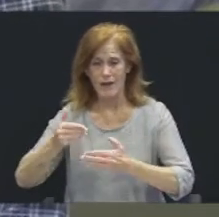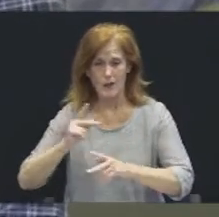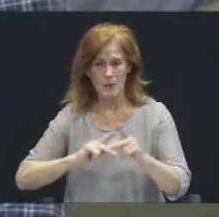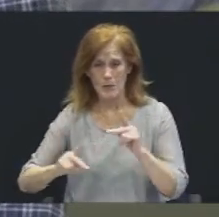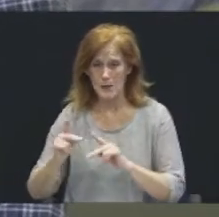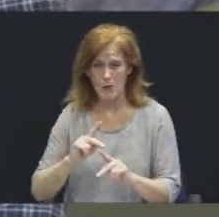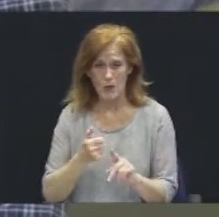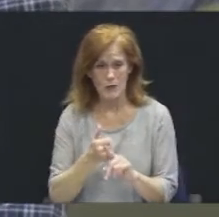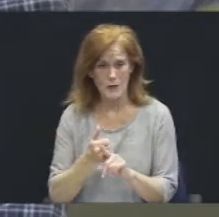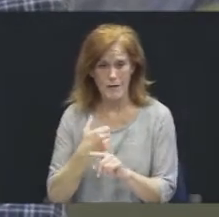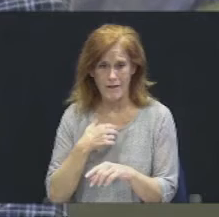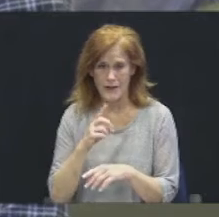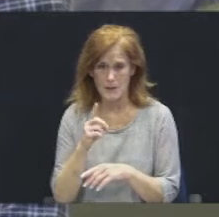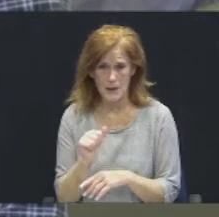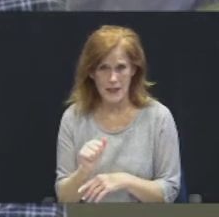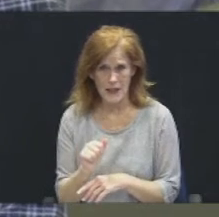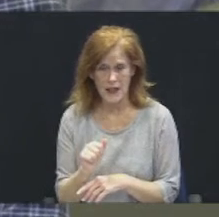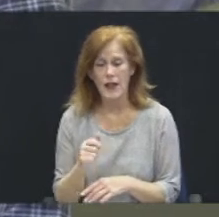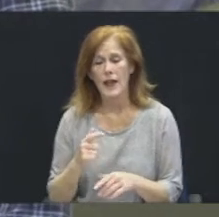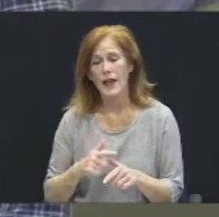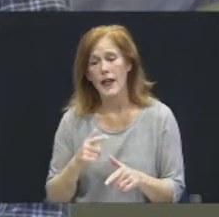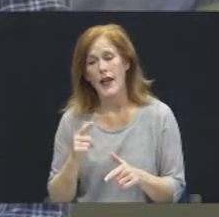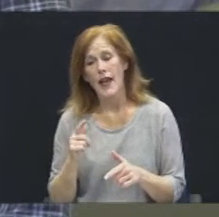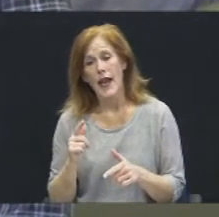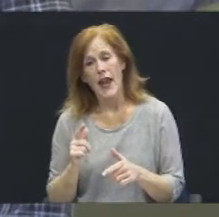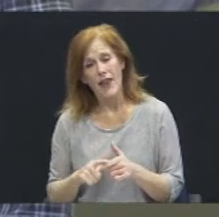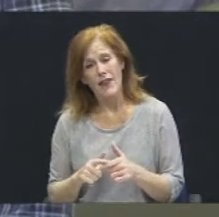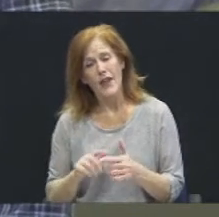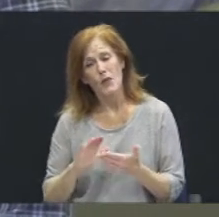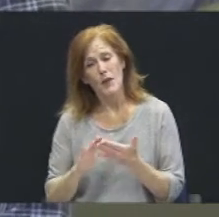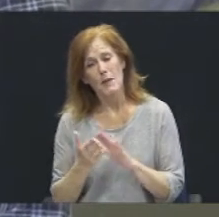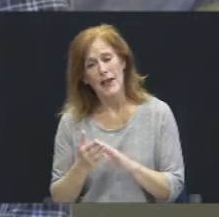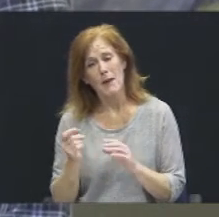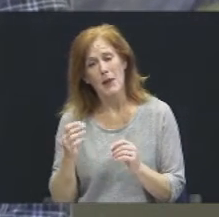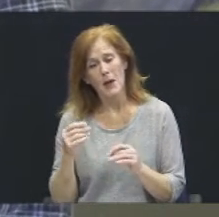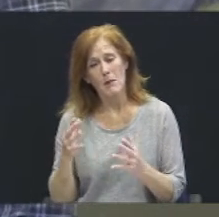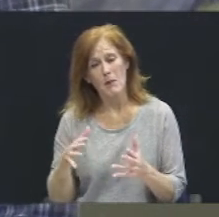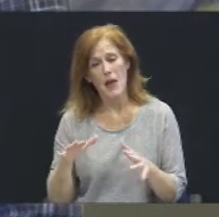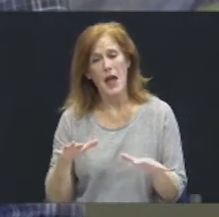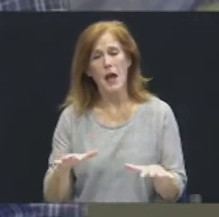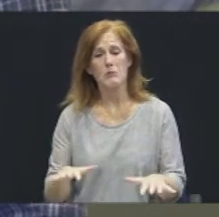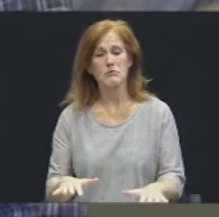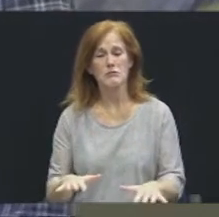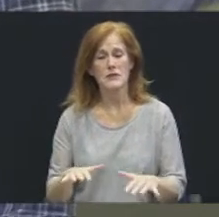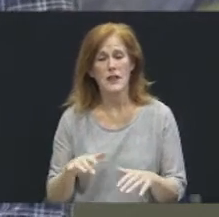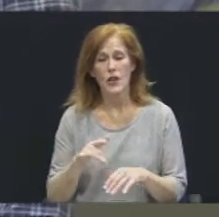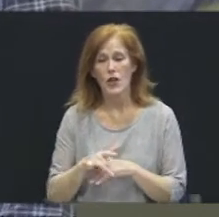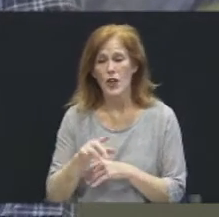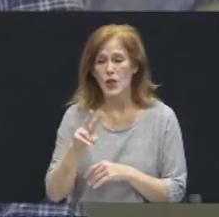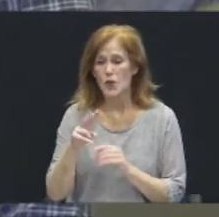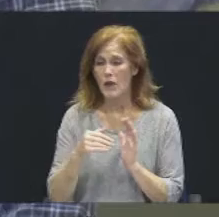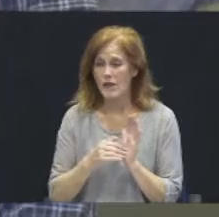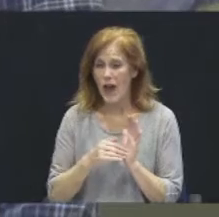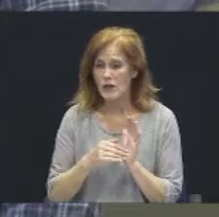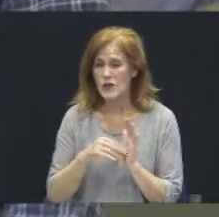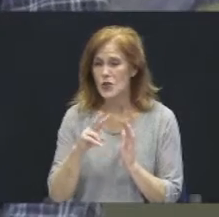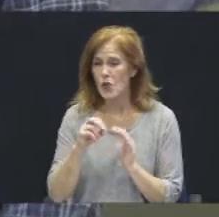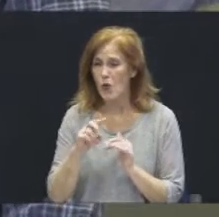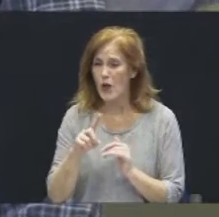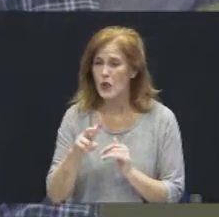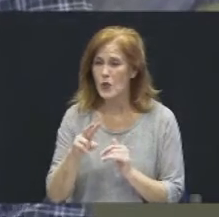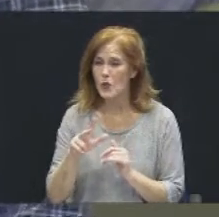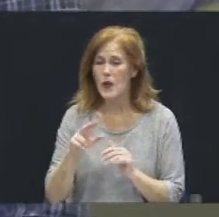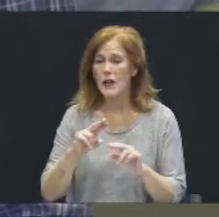disabilities. And then we kind of laxed on it in, you know, the early 2000s. It started to go down, and